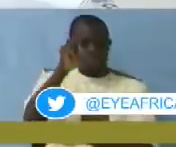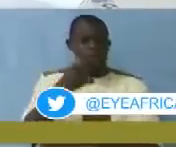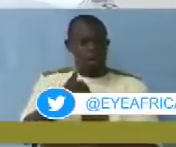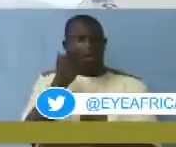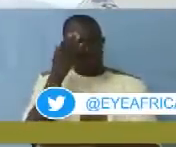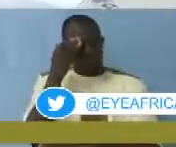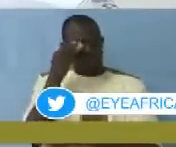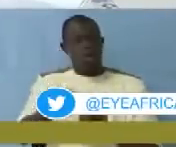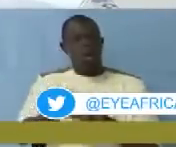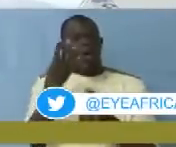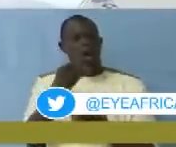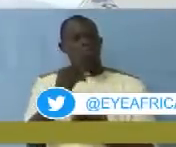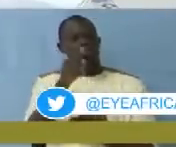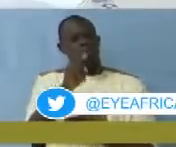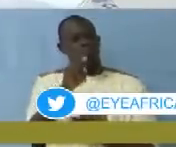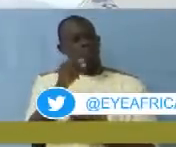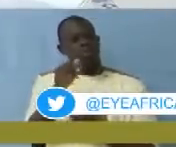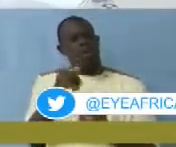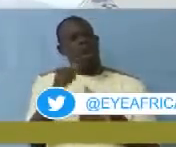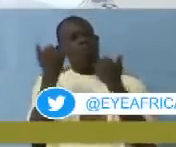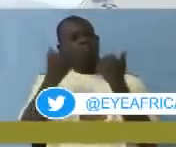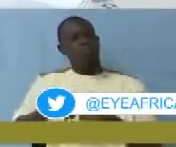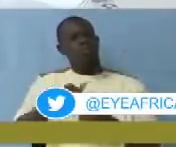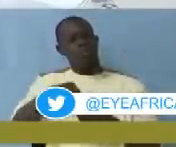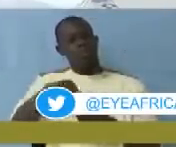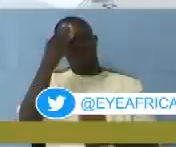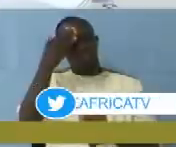How did you come to learn about it? It